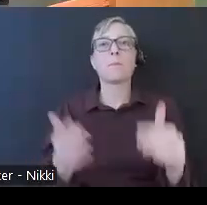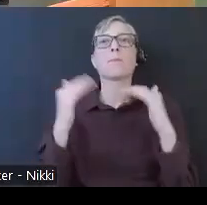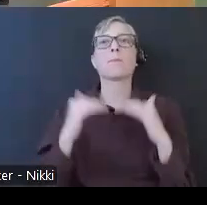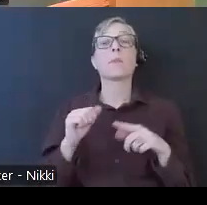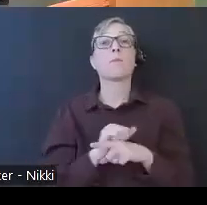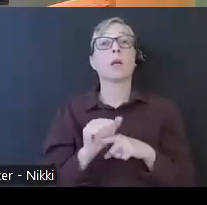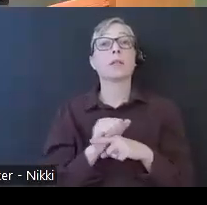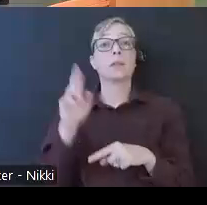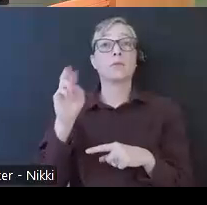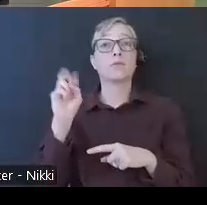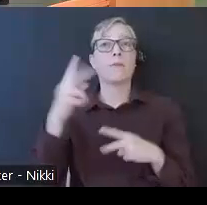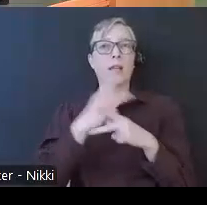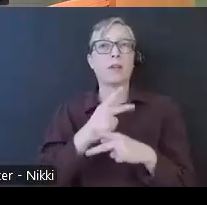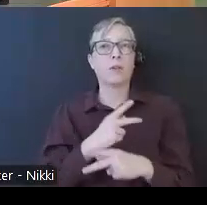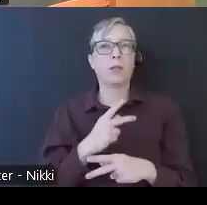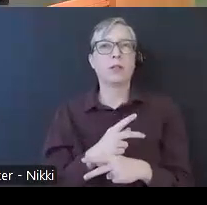these.